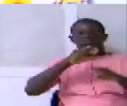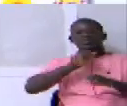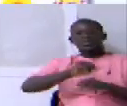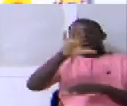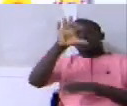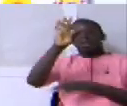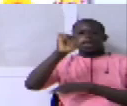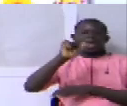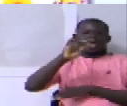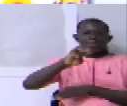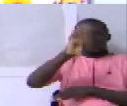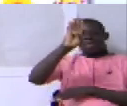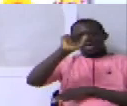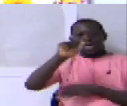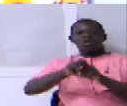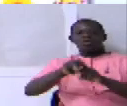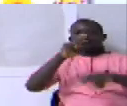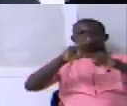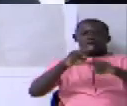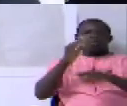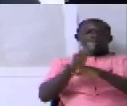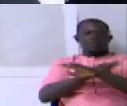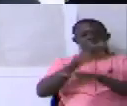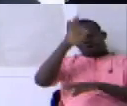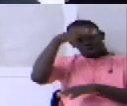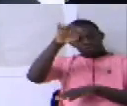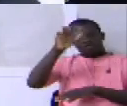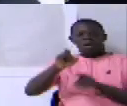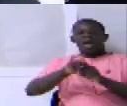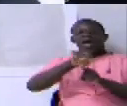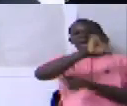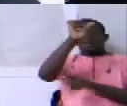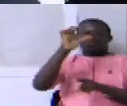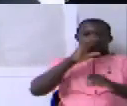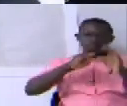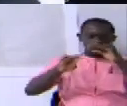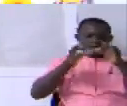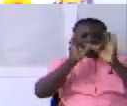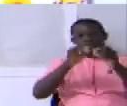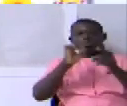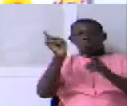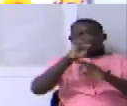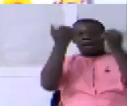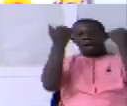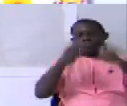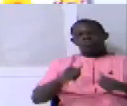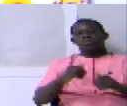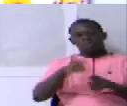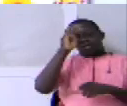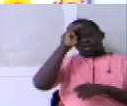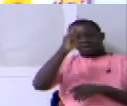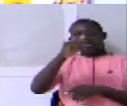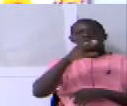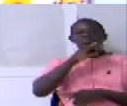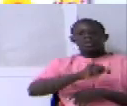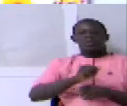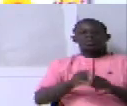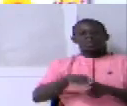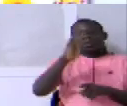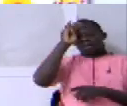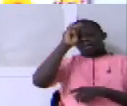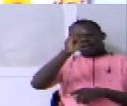Tamba, for coming to testify before the Commission. Thank you, sir. Thank